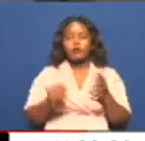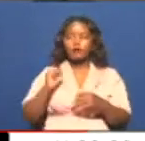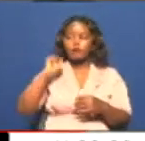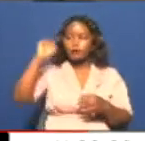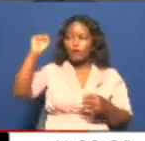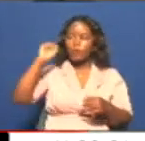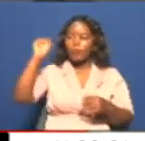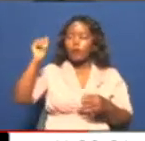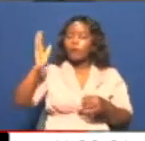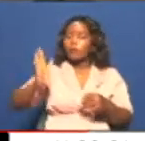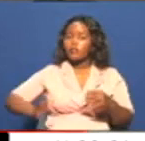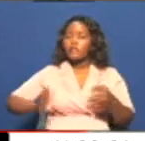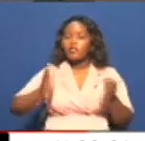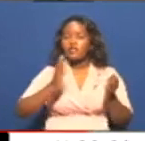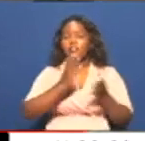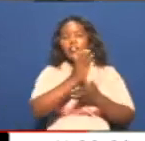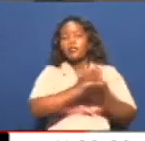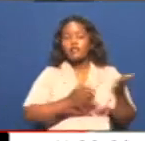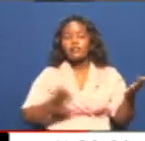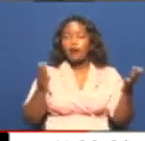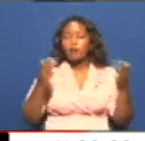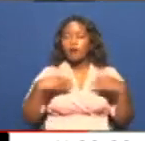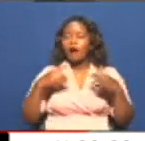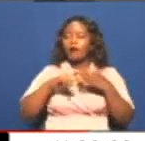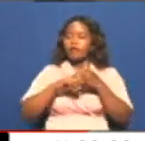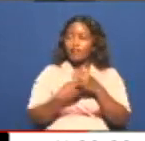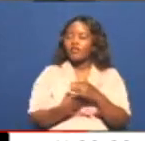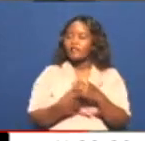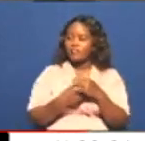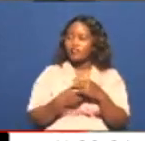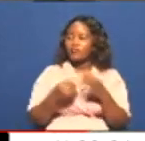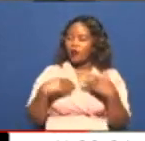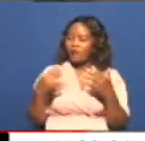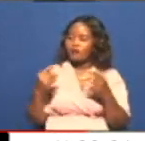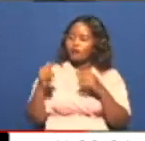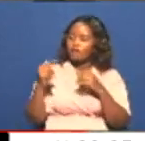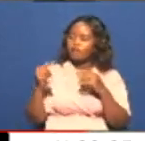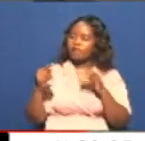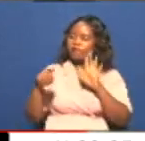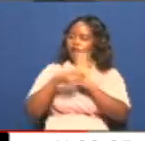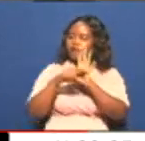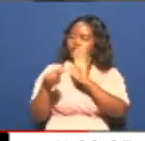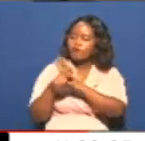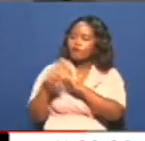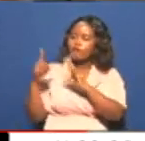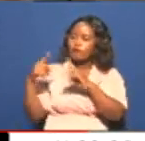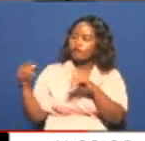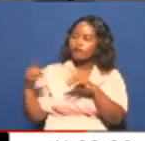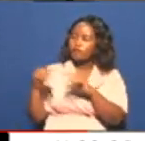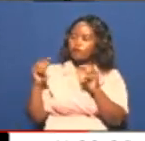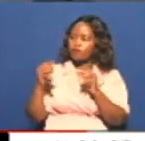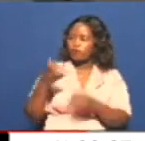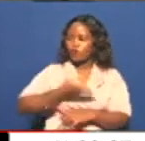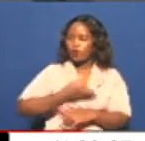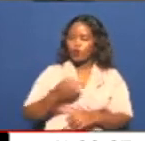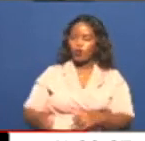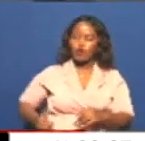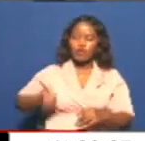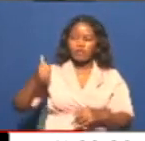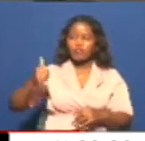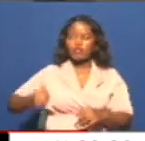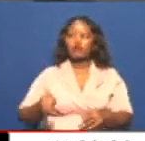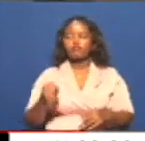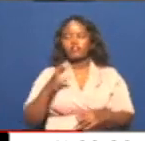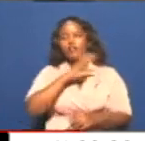of the politicians are already beginning to raise war drums, mm-hmm. for their own selfish gains from across the political divide.